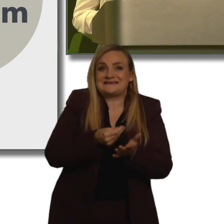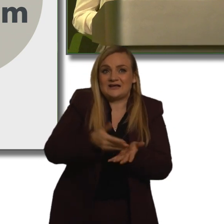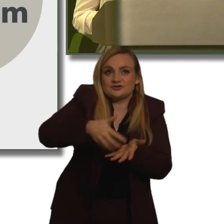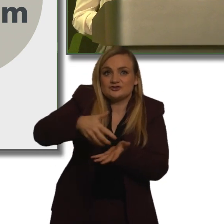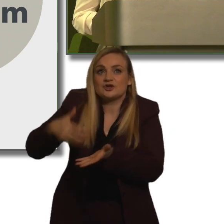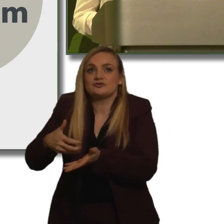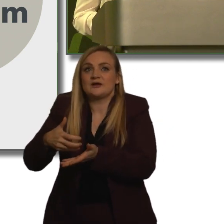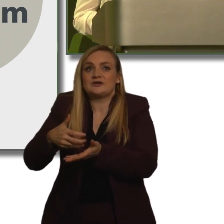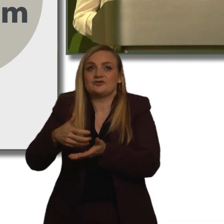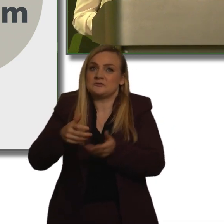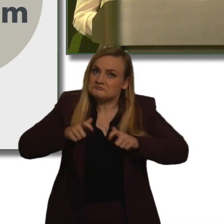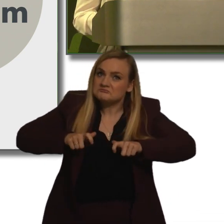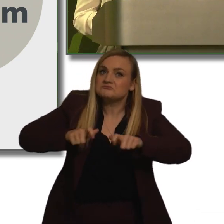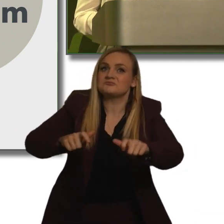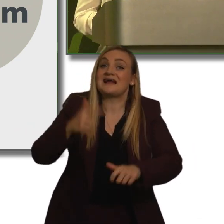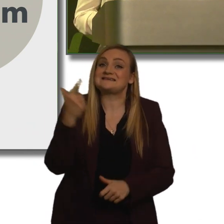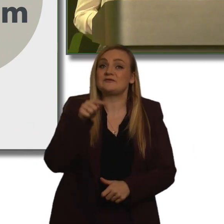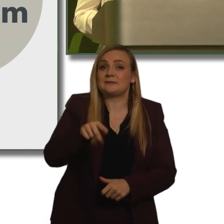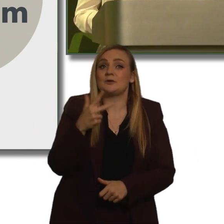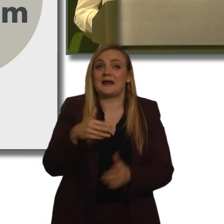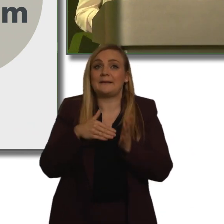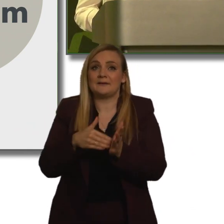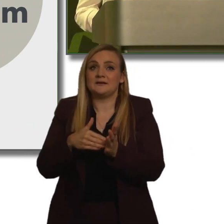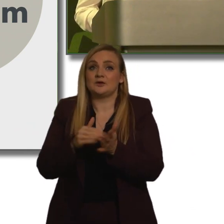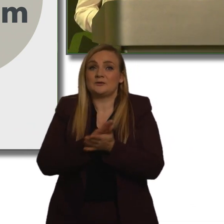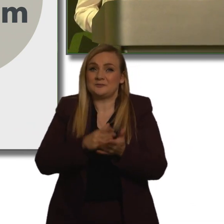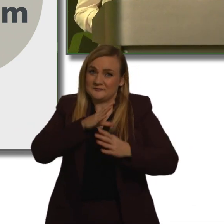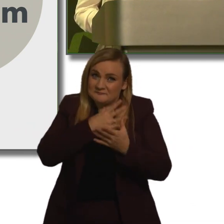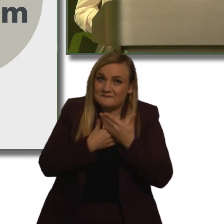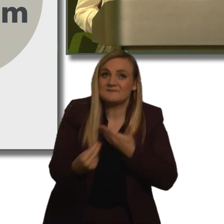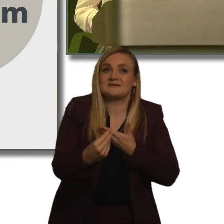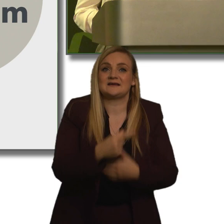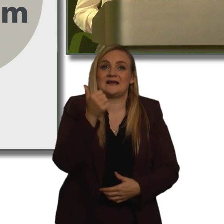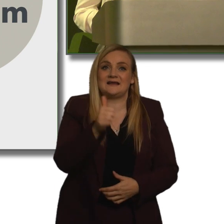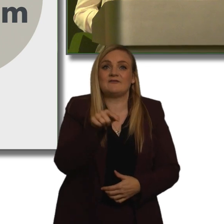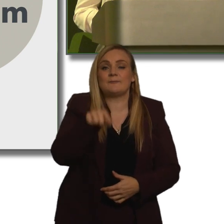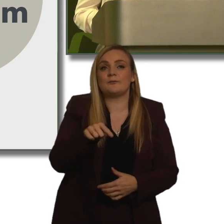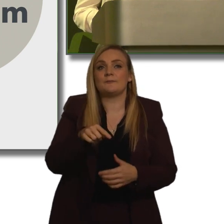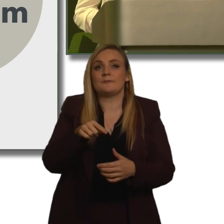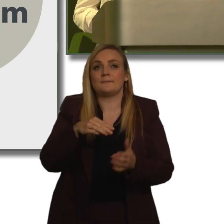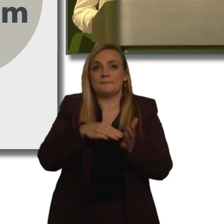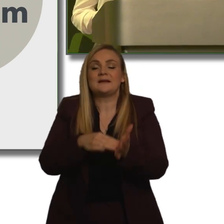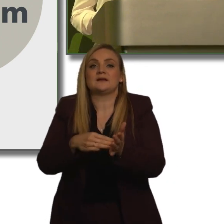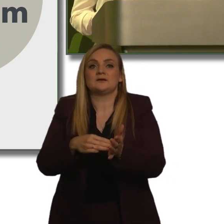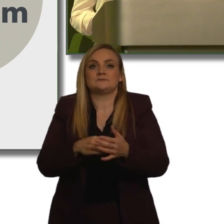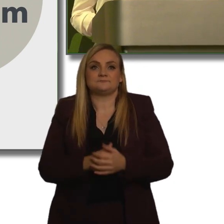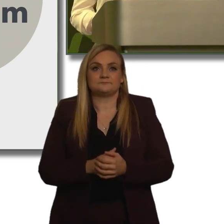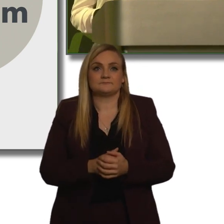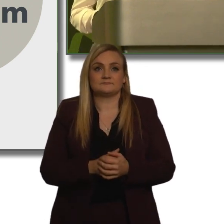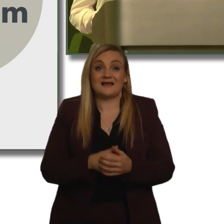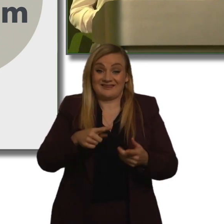have invested 11 million in capital spend. This investment has allowed our society to open 2 new food